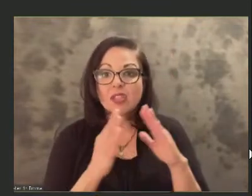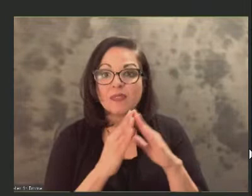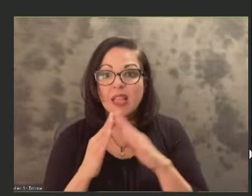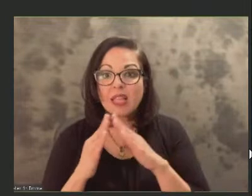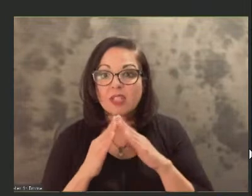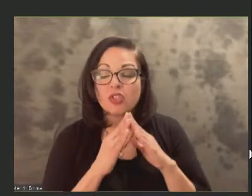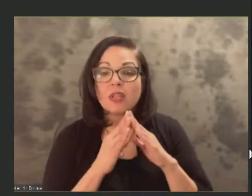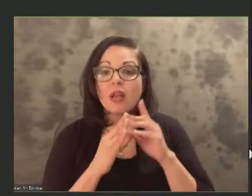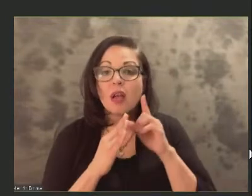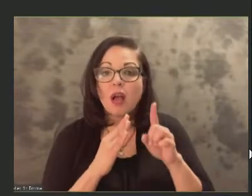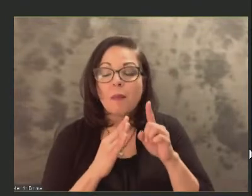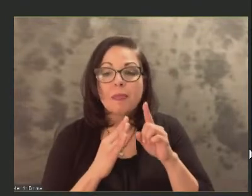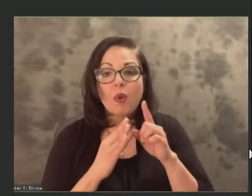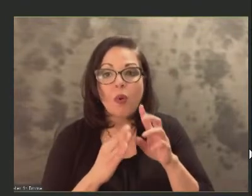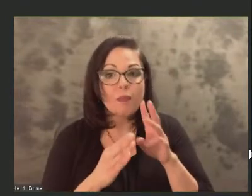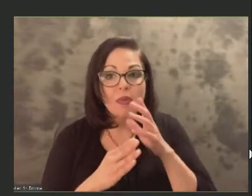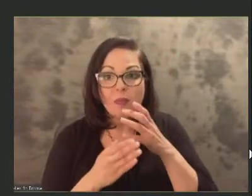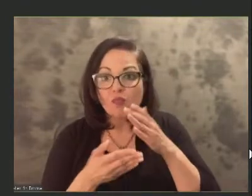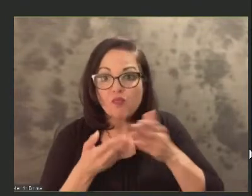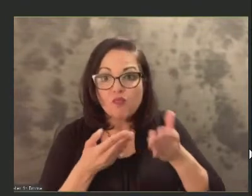buckets. If you don't